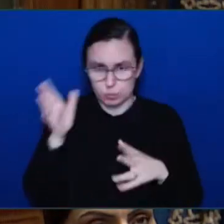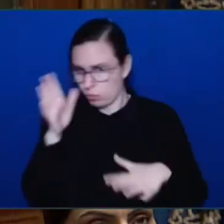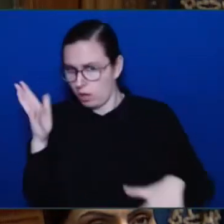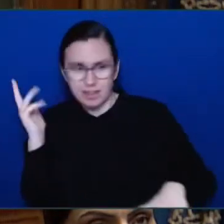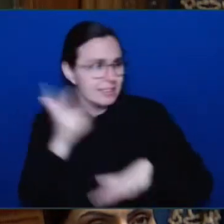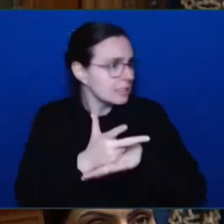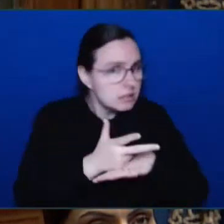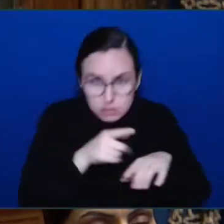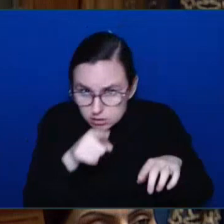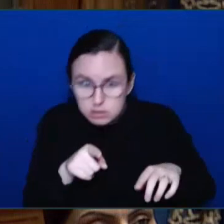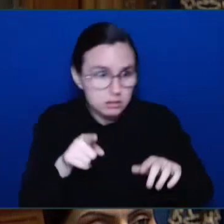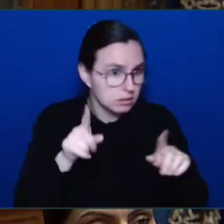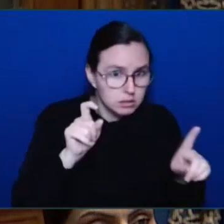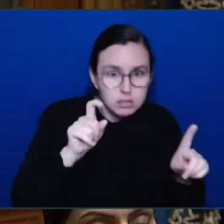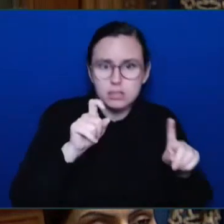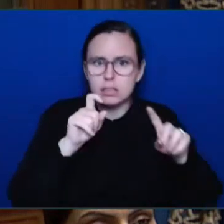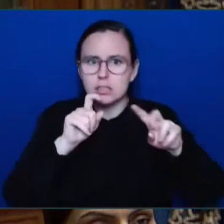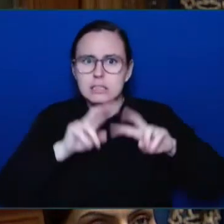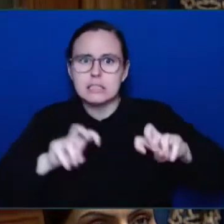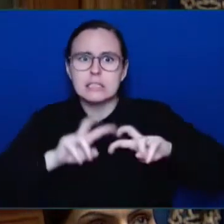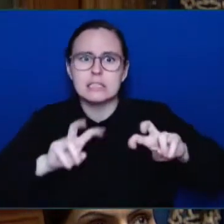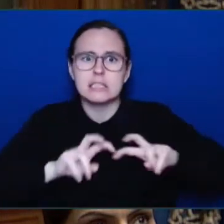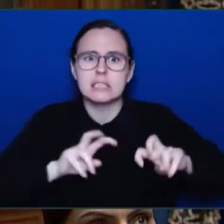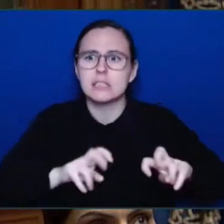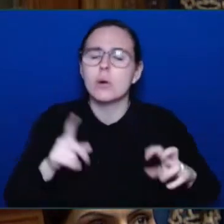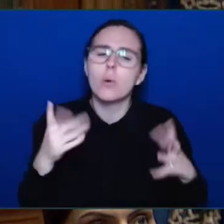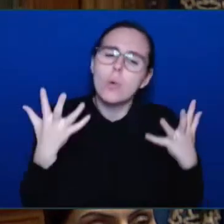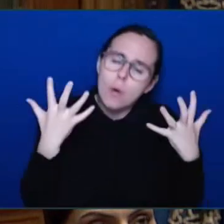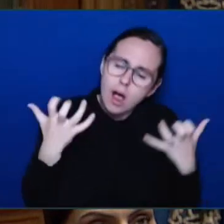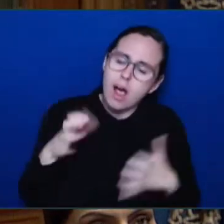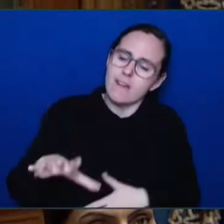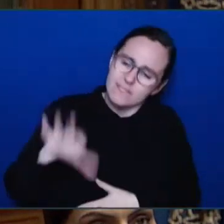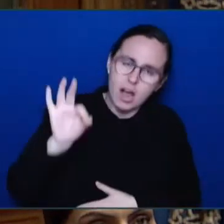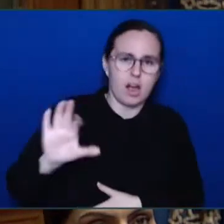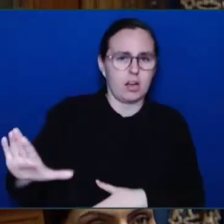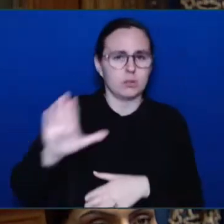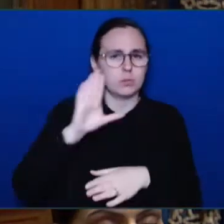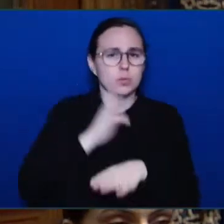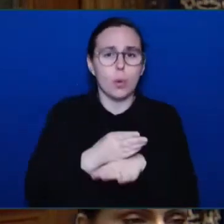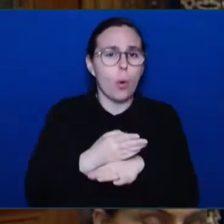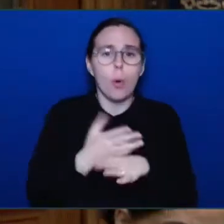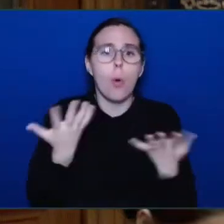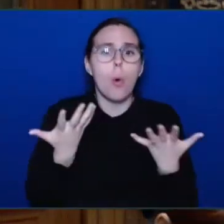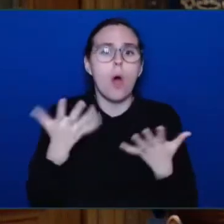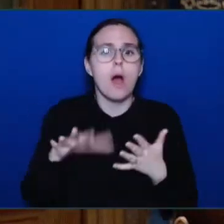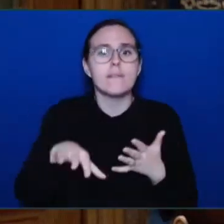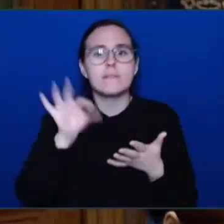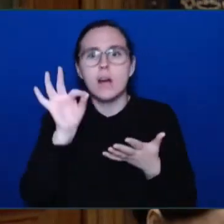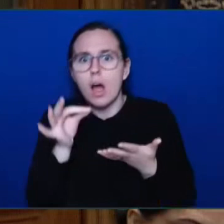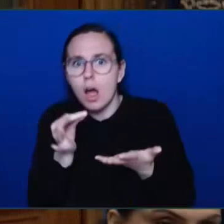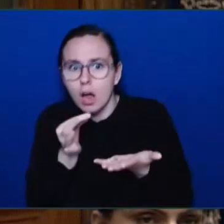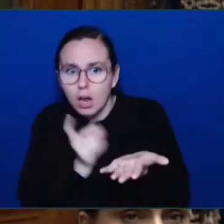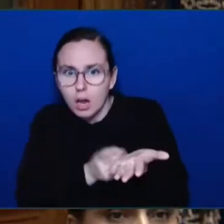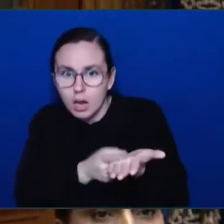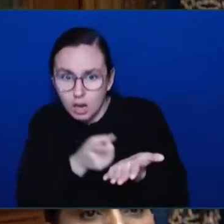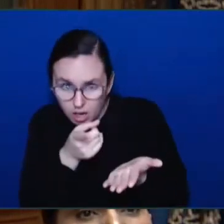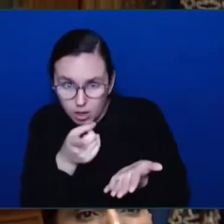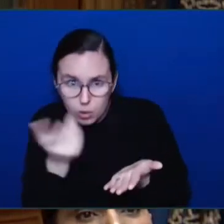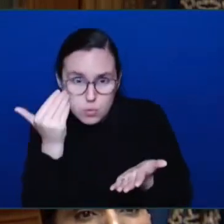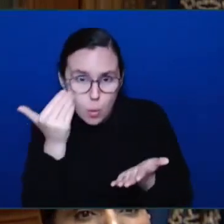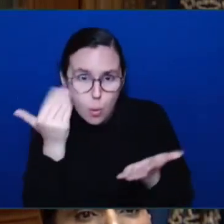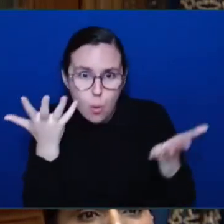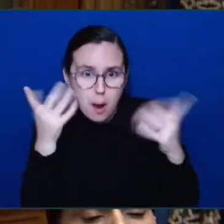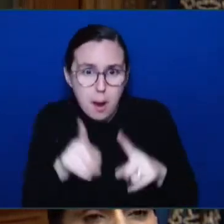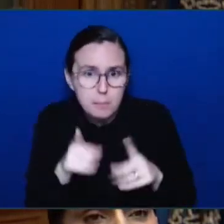daughter, or someone who might know something. It's been over 18 months since Shaylana disappeared,